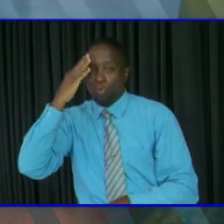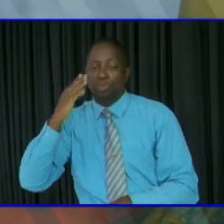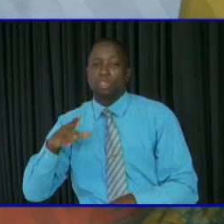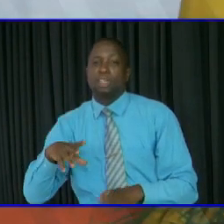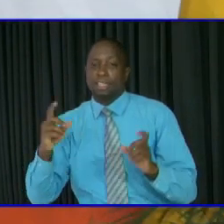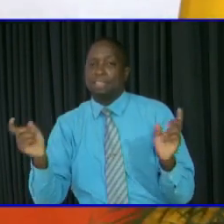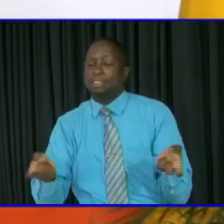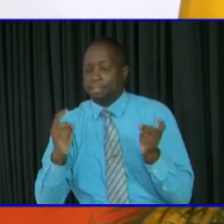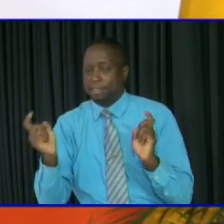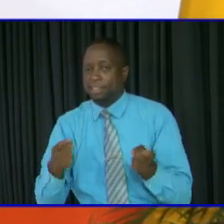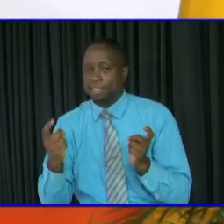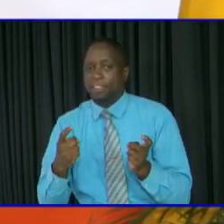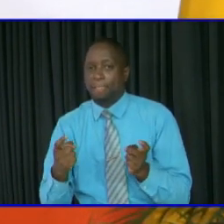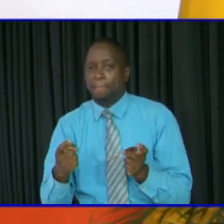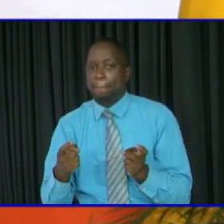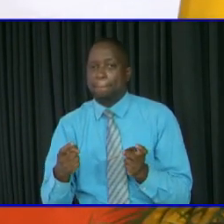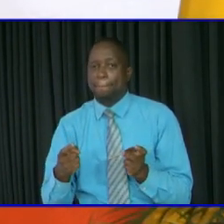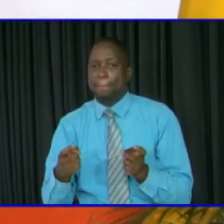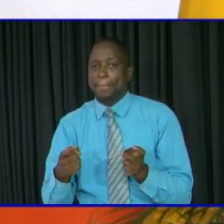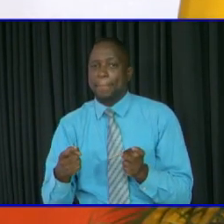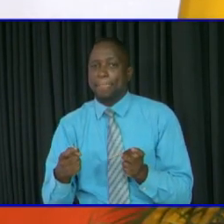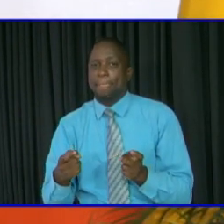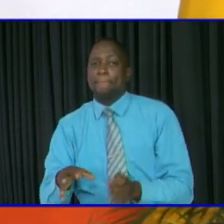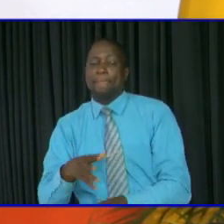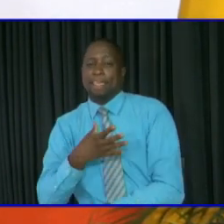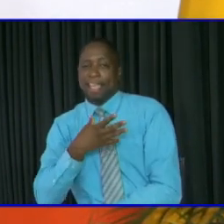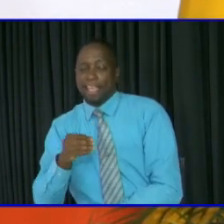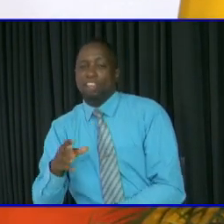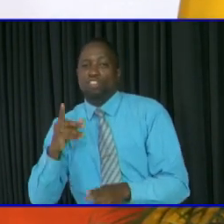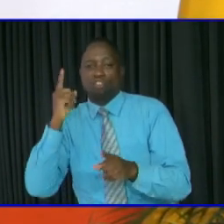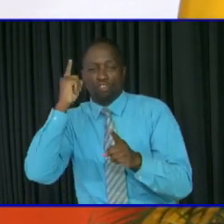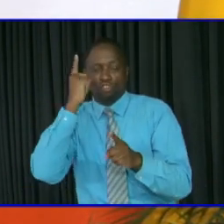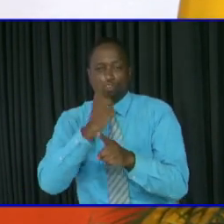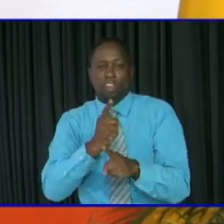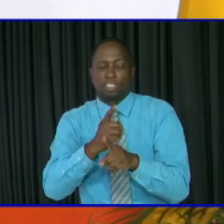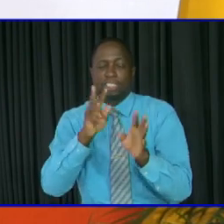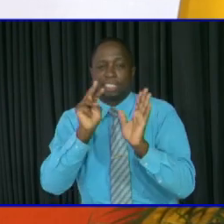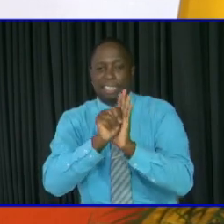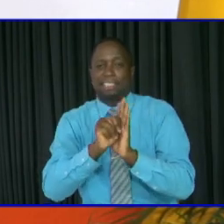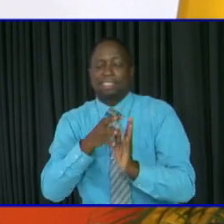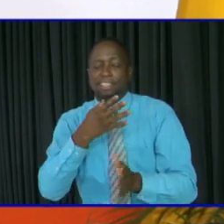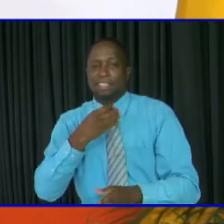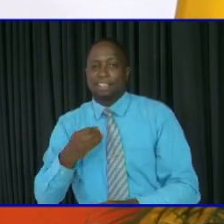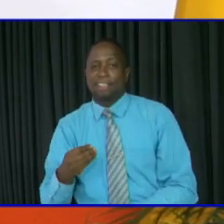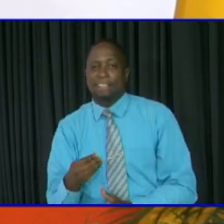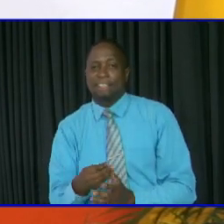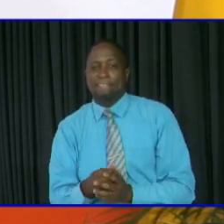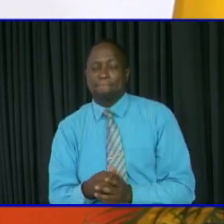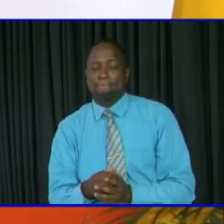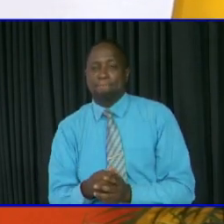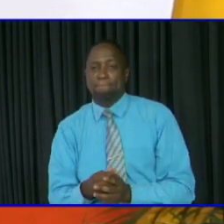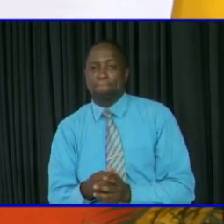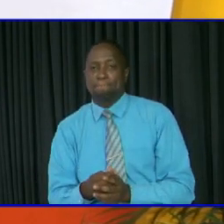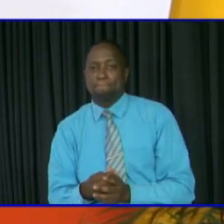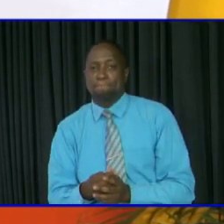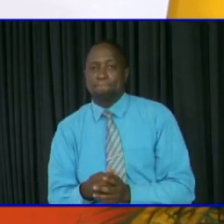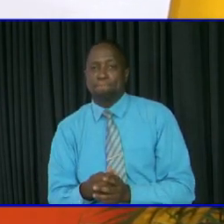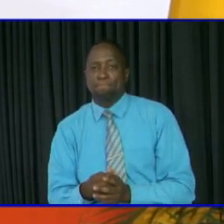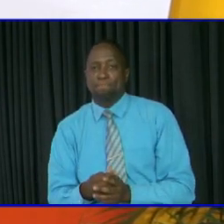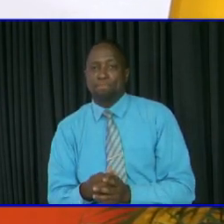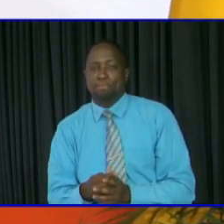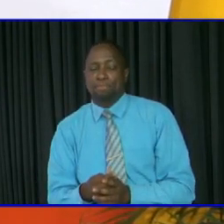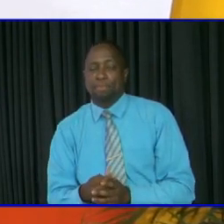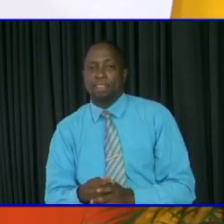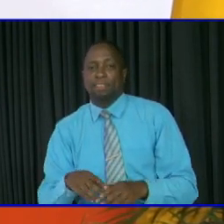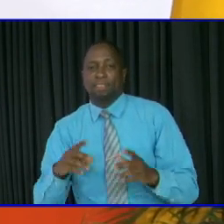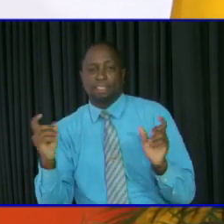Holy Spirit, and of righteousness, and of judgment. Of sin, because they believe not on me. Of righteousness,